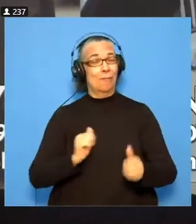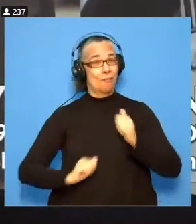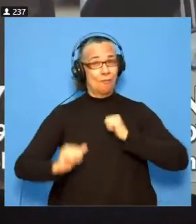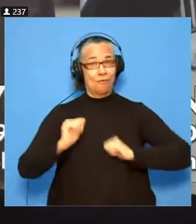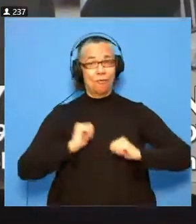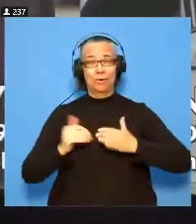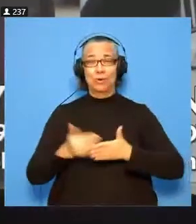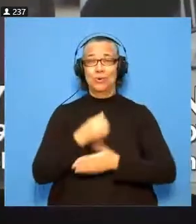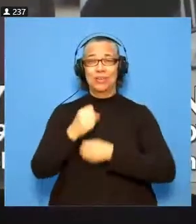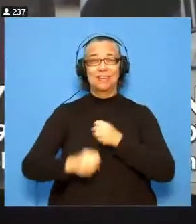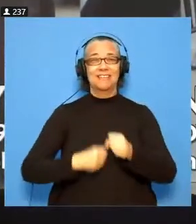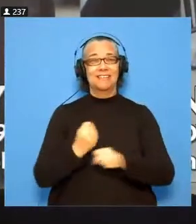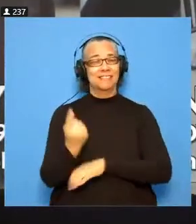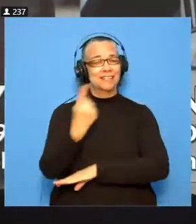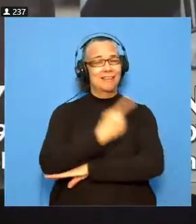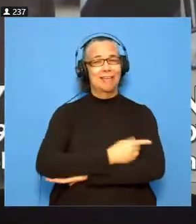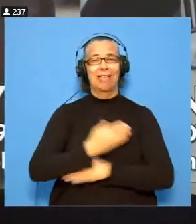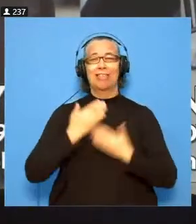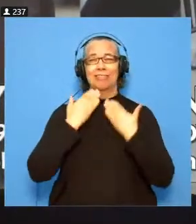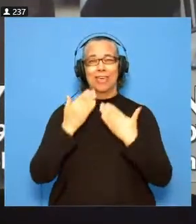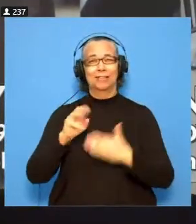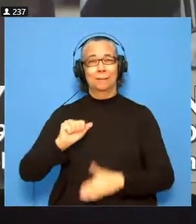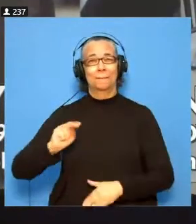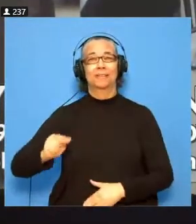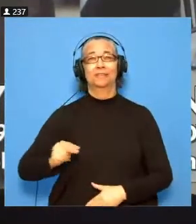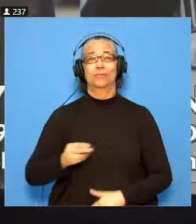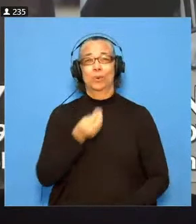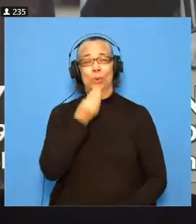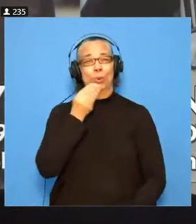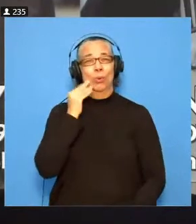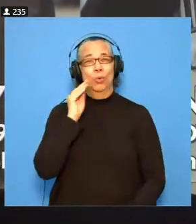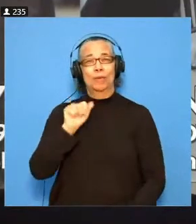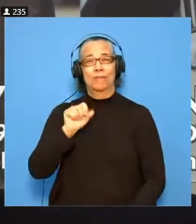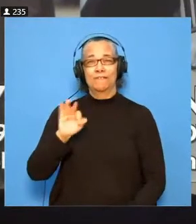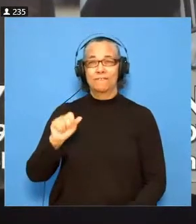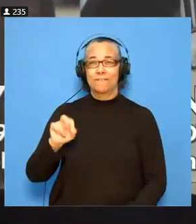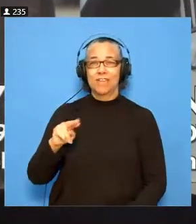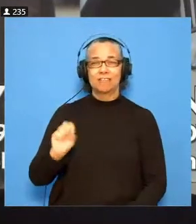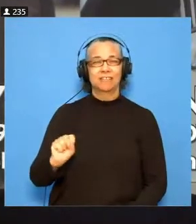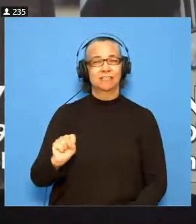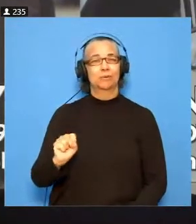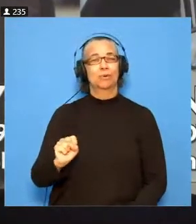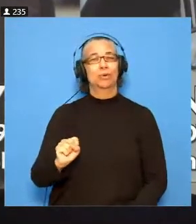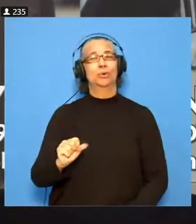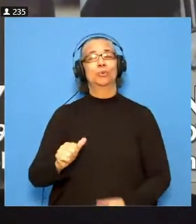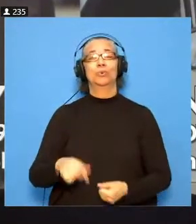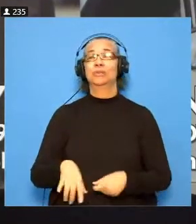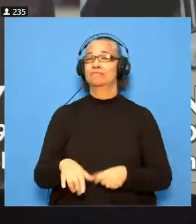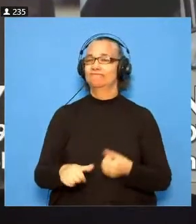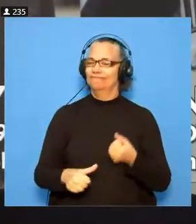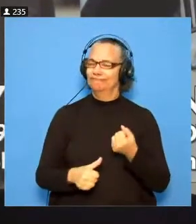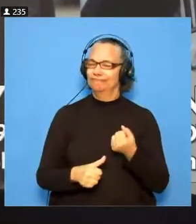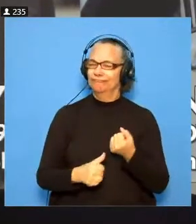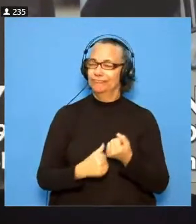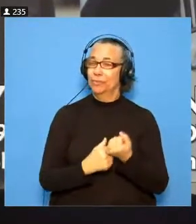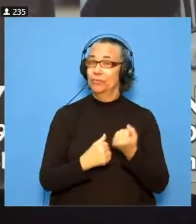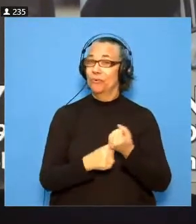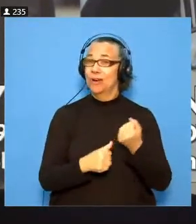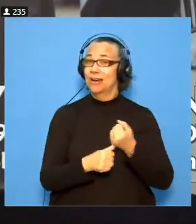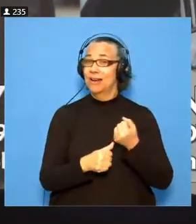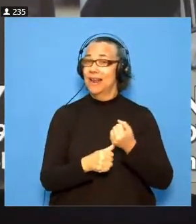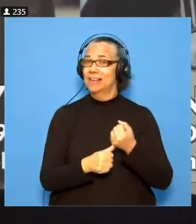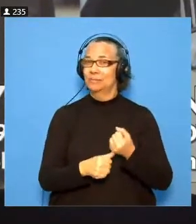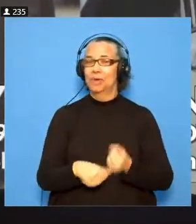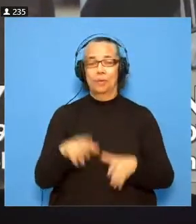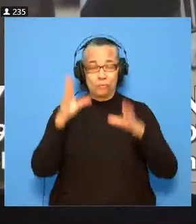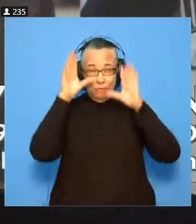I'd like to thank the Minister of Home Affairs, Deputy Premier Walter Oban, who acted as Premier over the holidays, and the Minister of Youth,